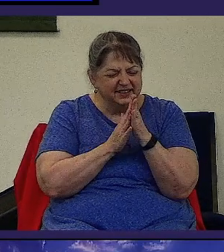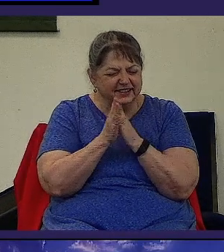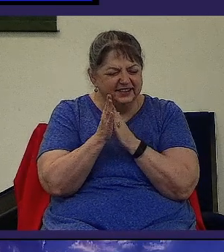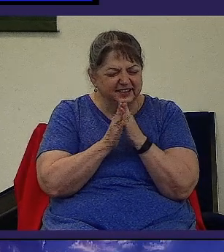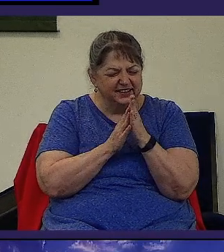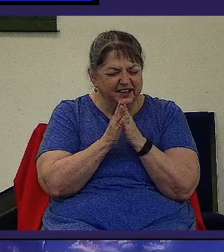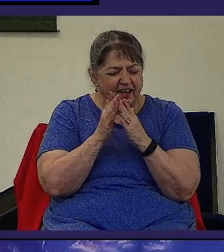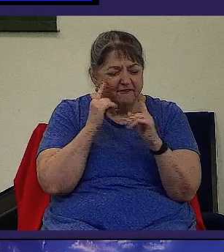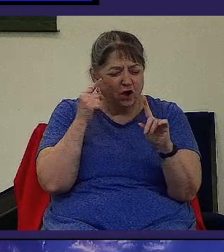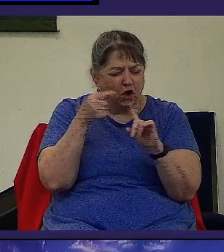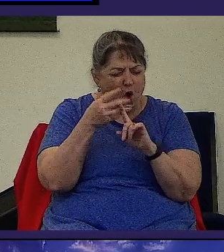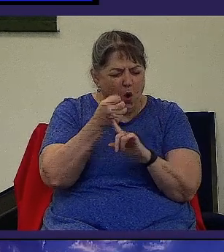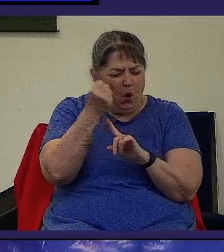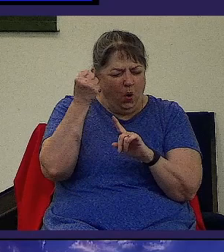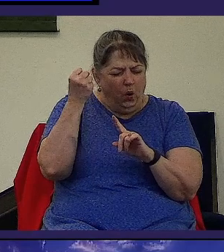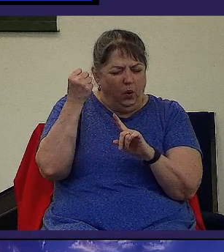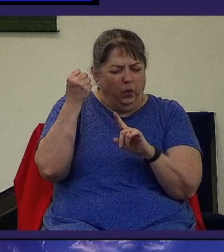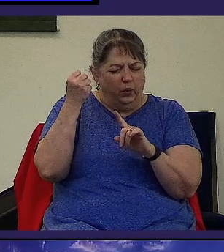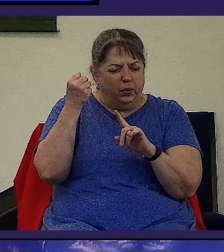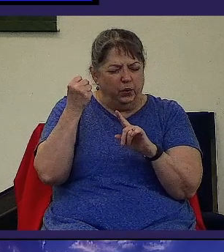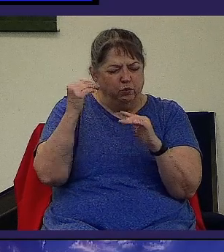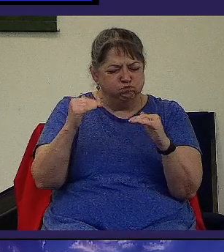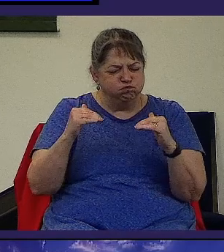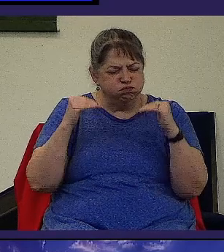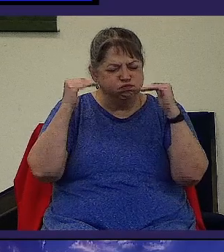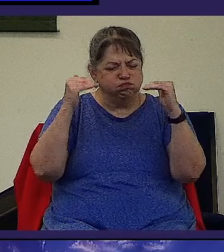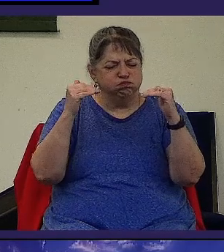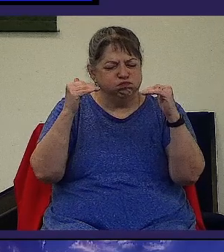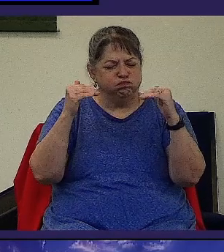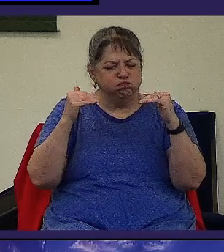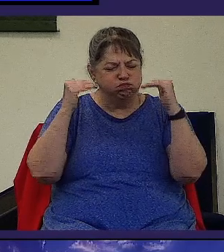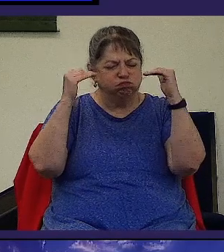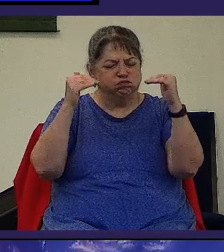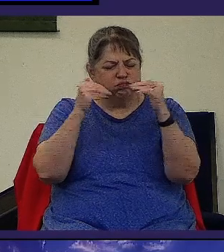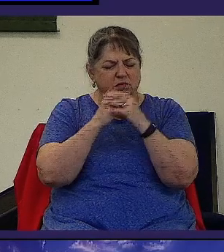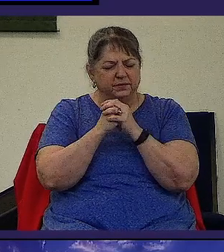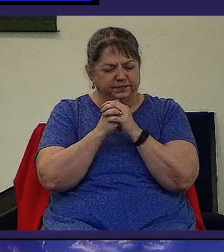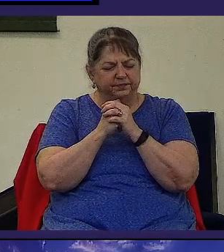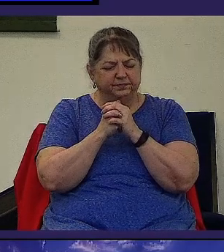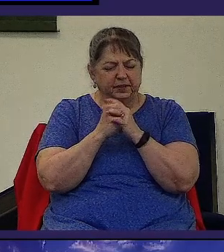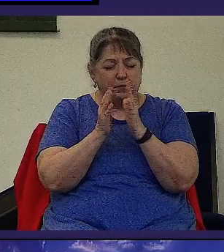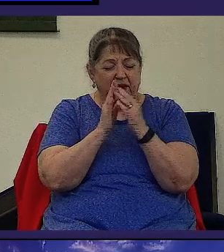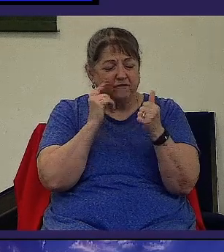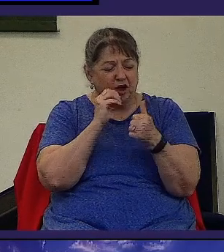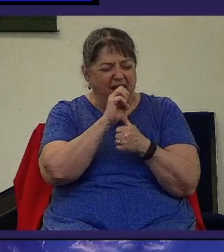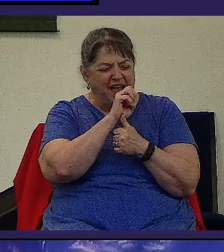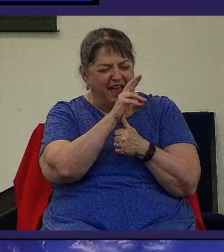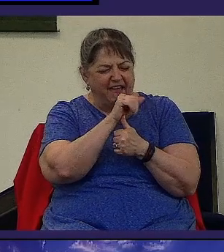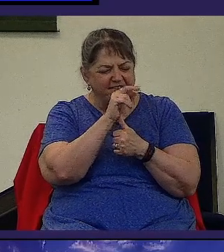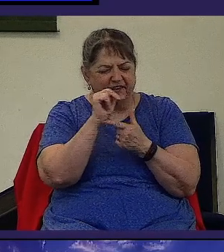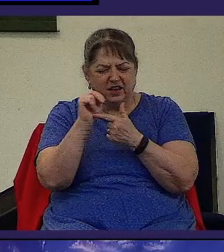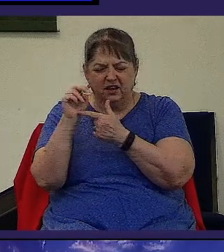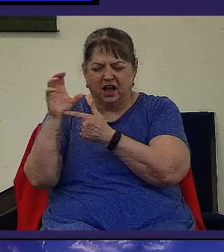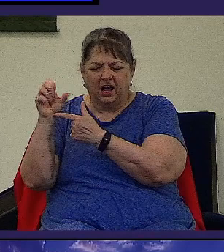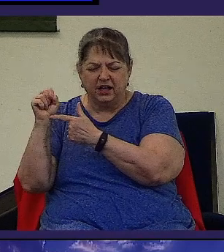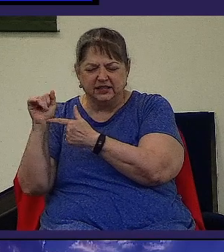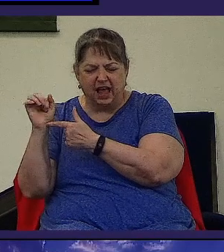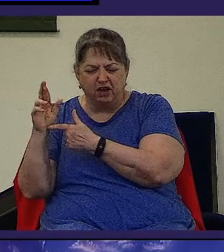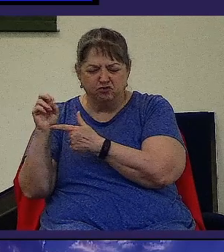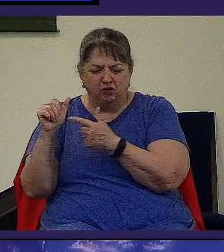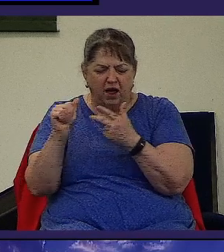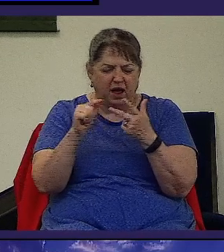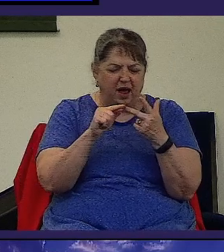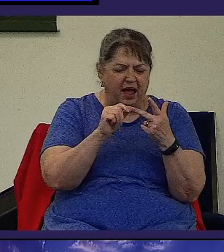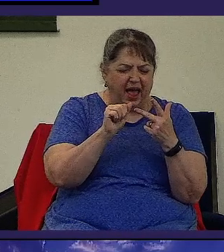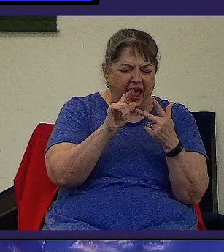accomplish their goals and to get to that next phase that next level of their lives so i pray for evan i pray for cassandra and i pray for alan that you